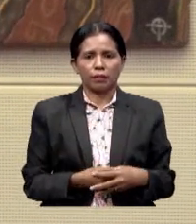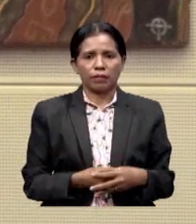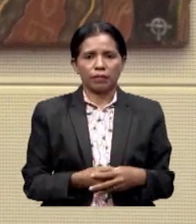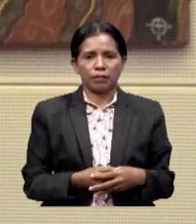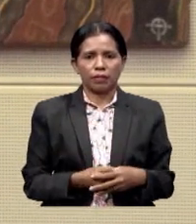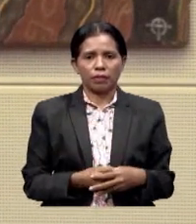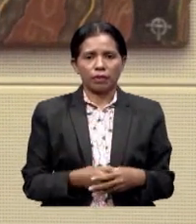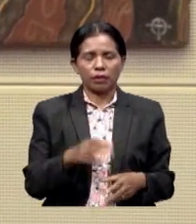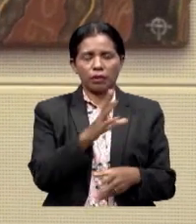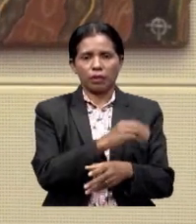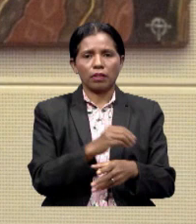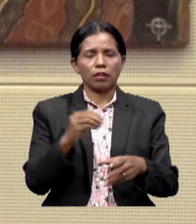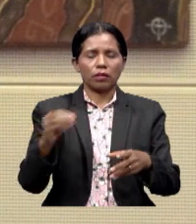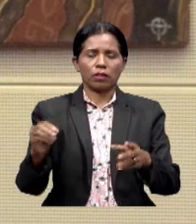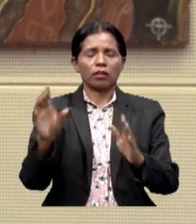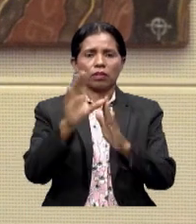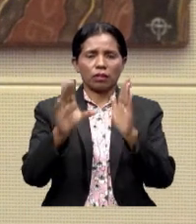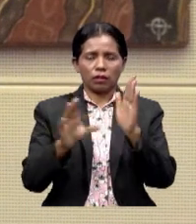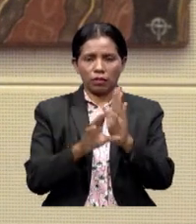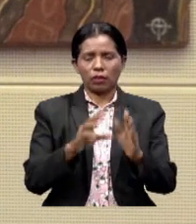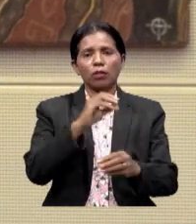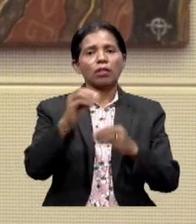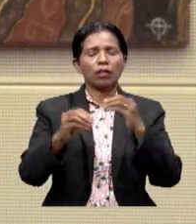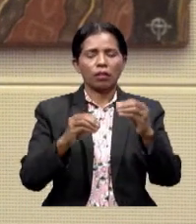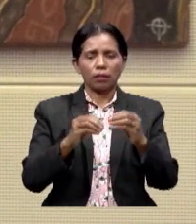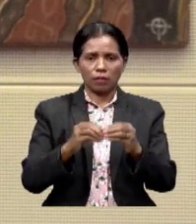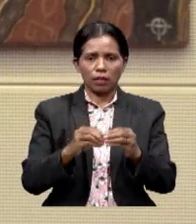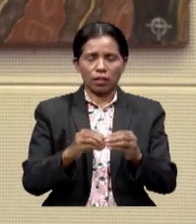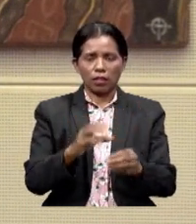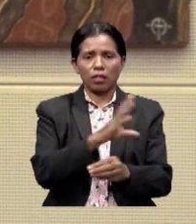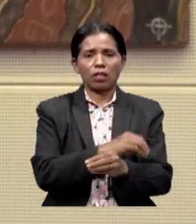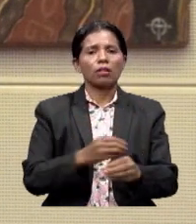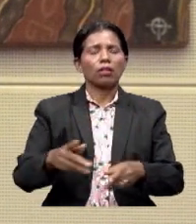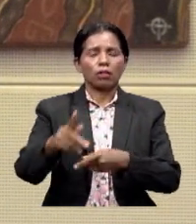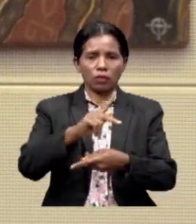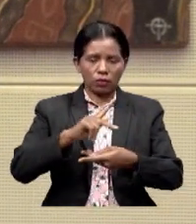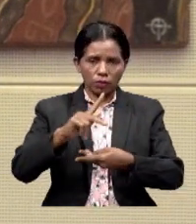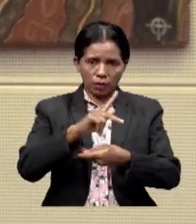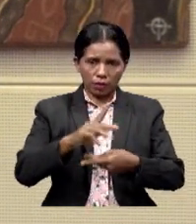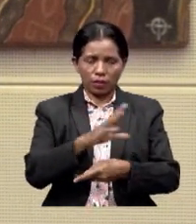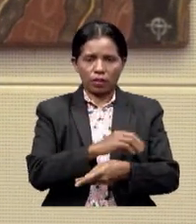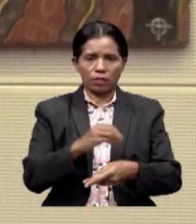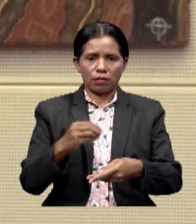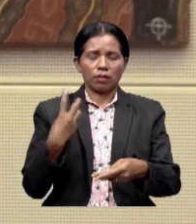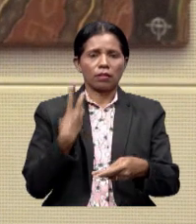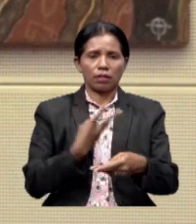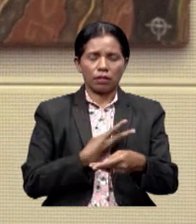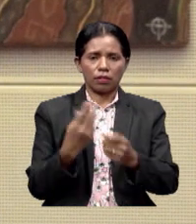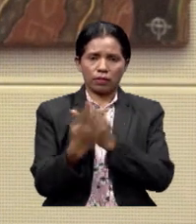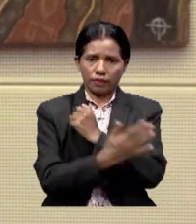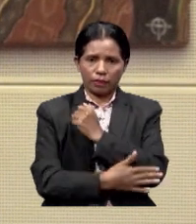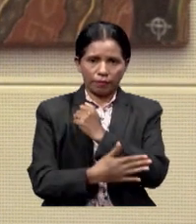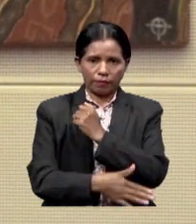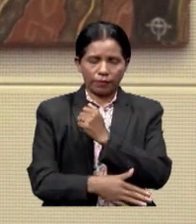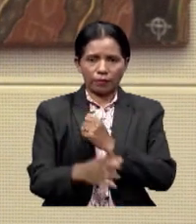In the conventional sense of a security threat, we have zero threat. In the